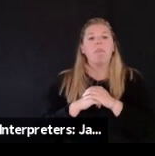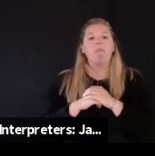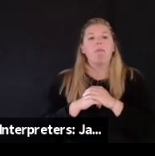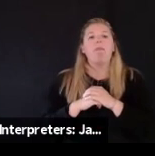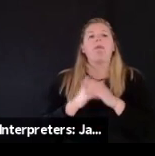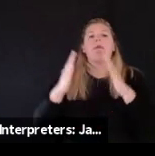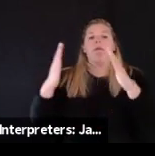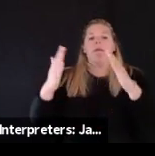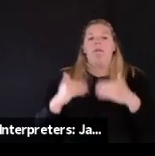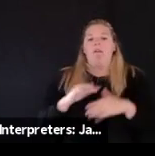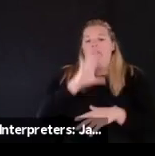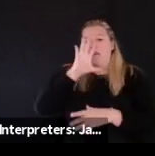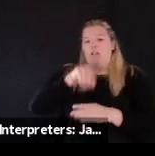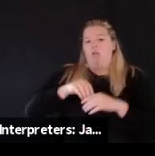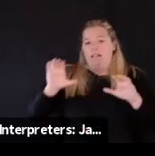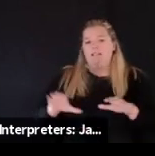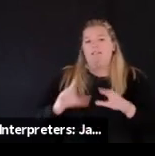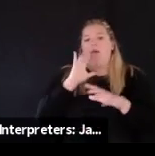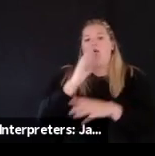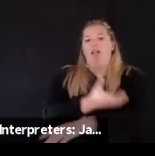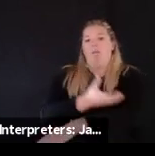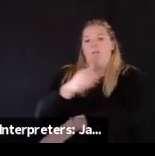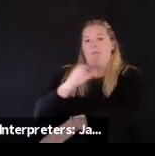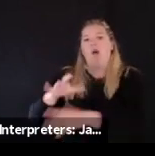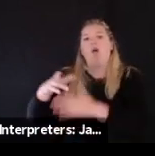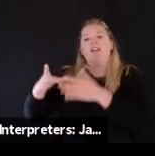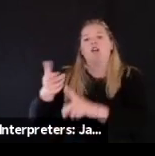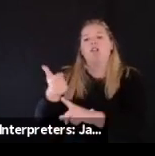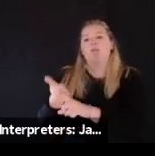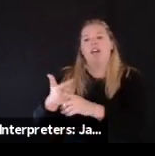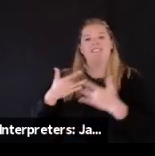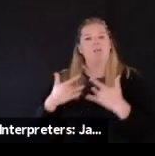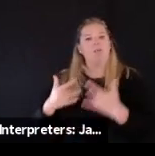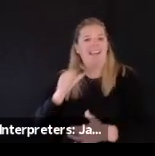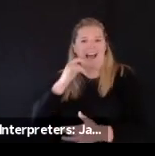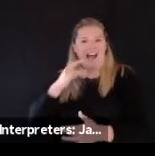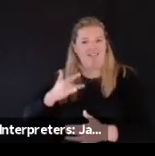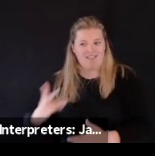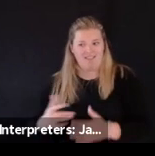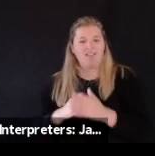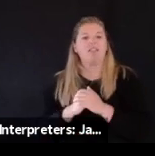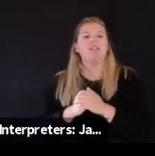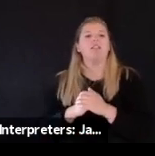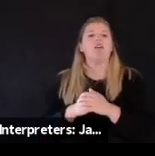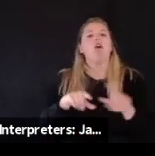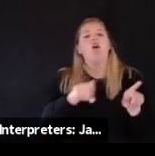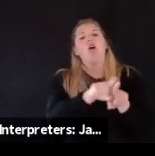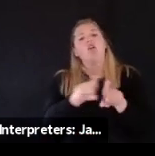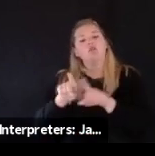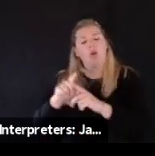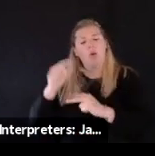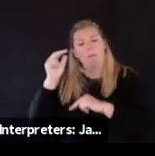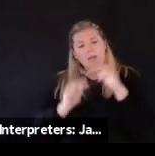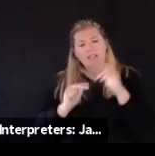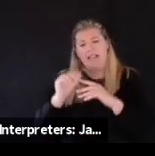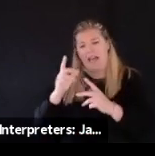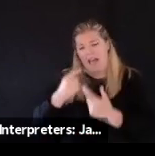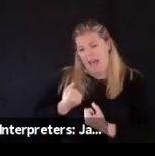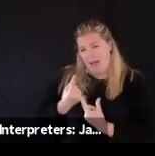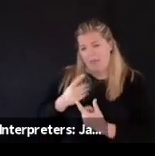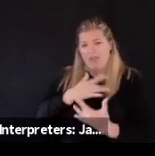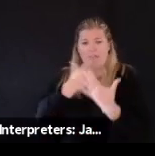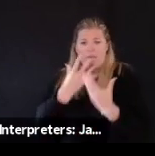that empower the unlikely leaders, focus on building empathy, compassion, and acceptance of self and